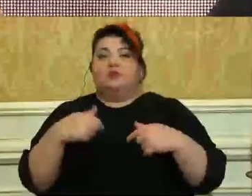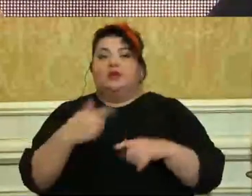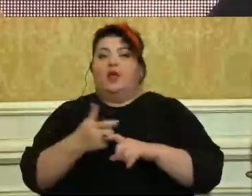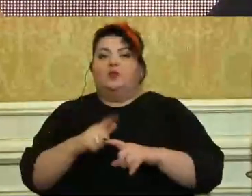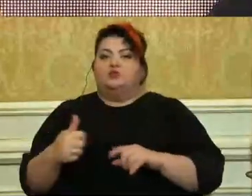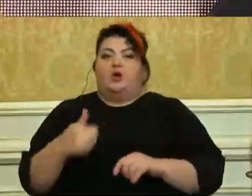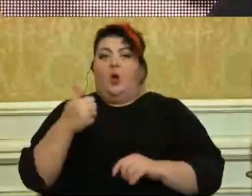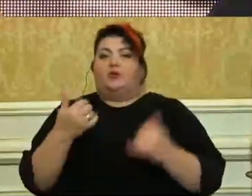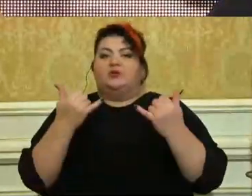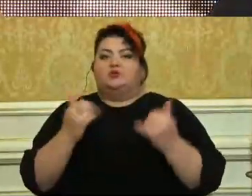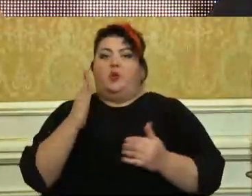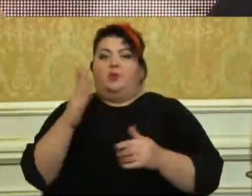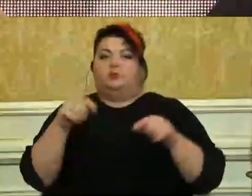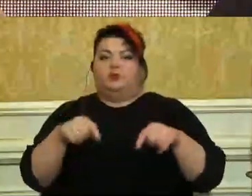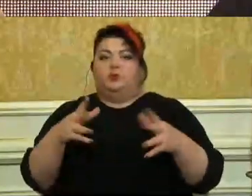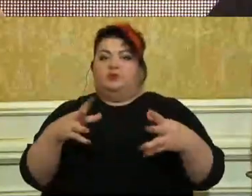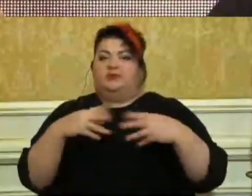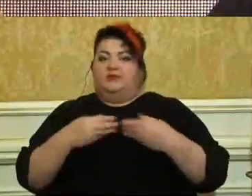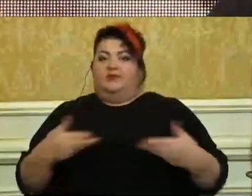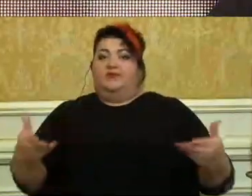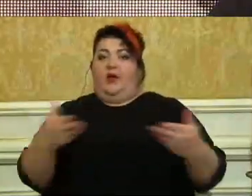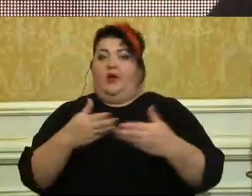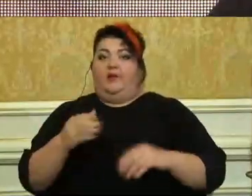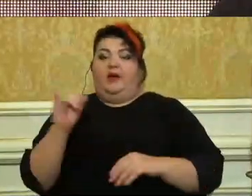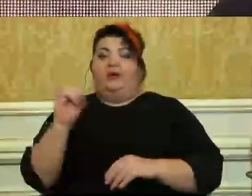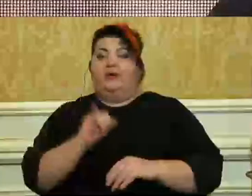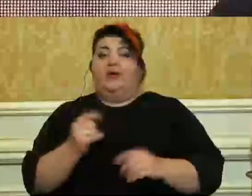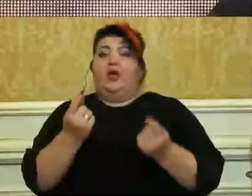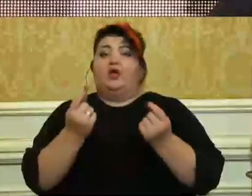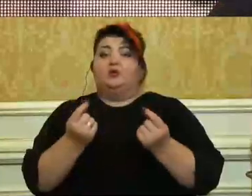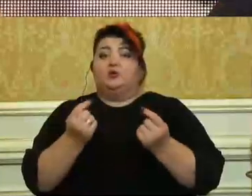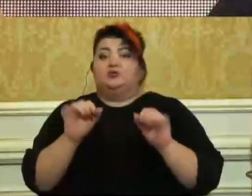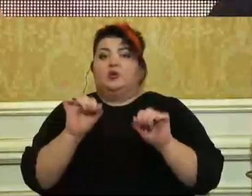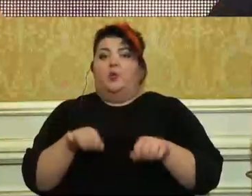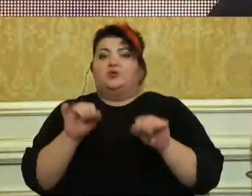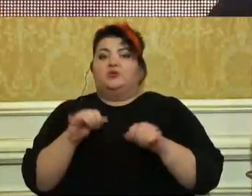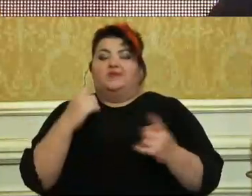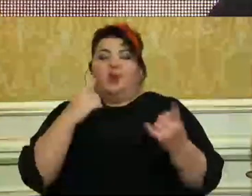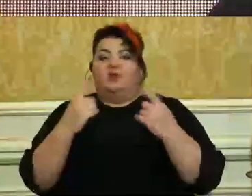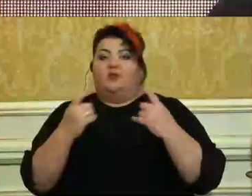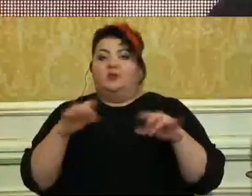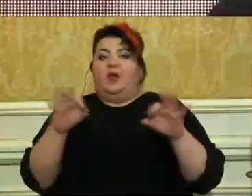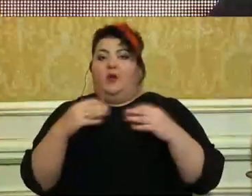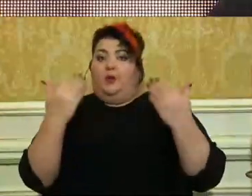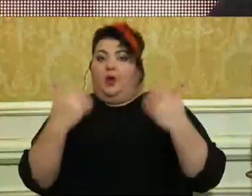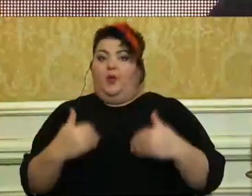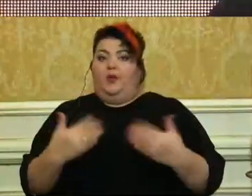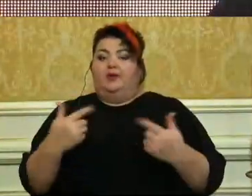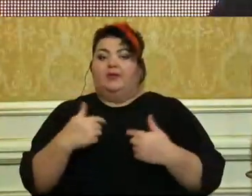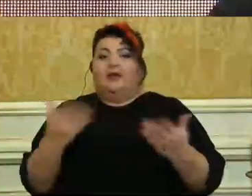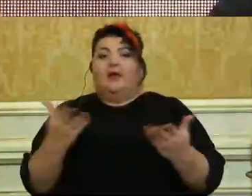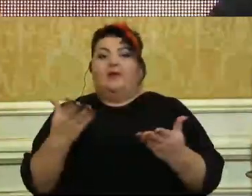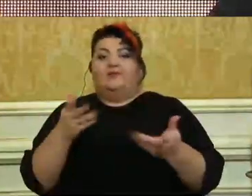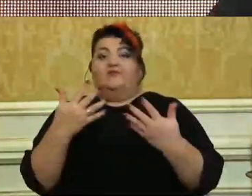be here. Maybe a few information about myself. As you mentioned, I am a member of French